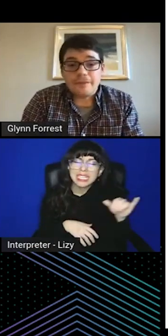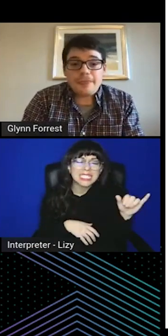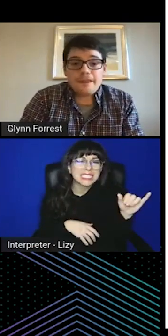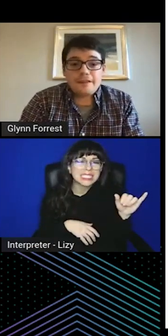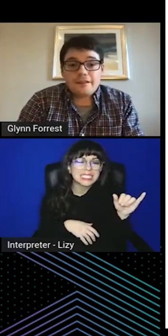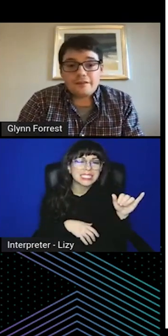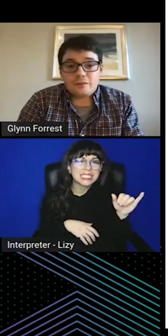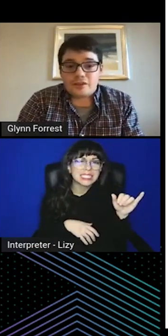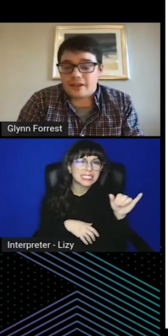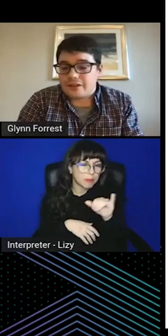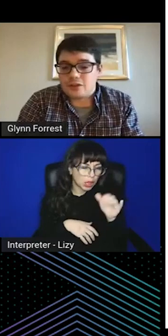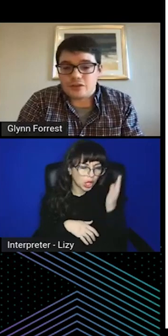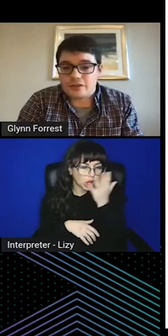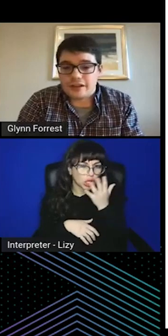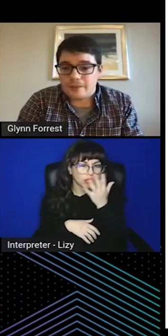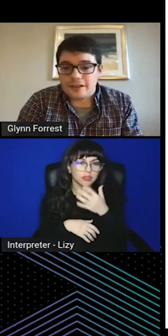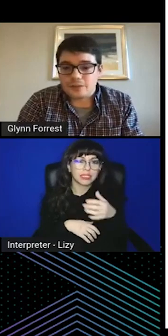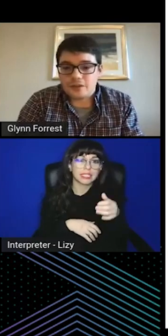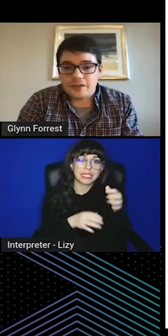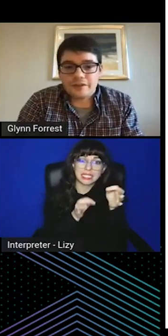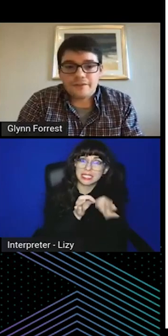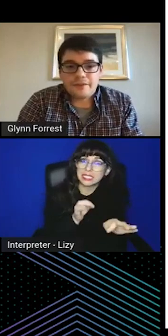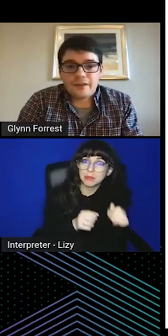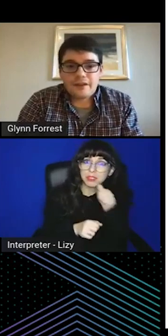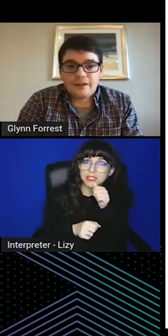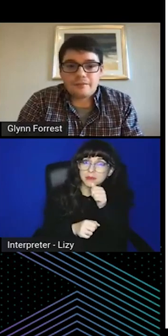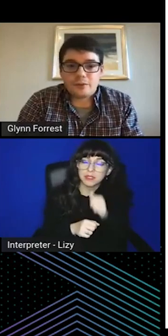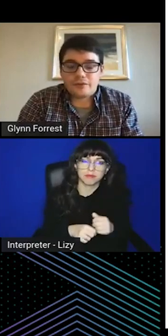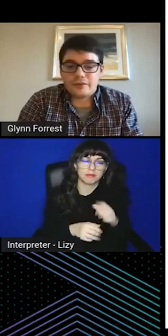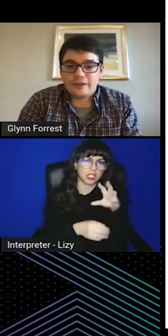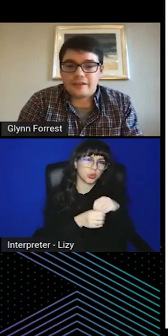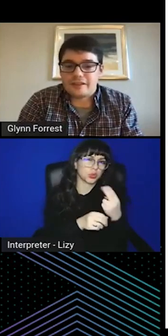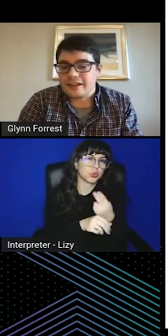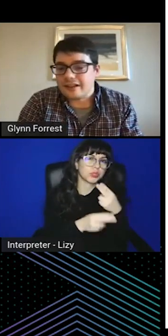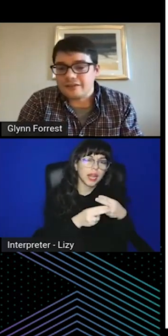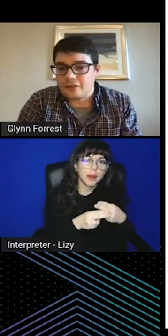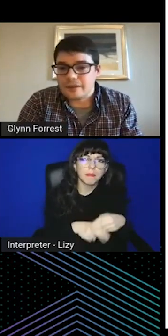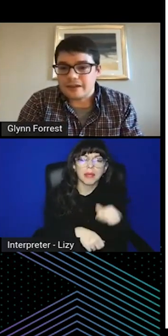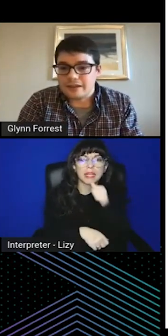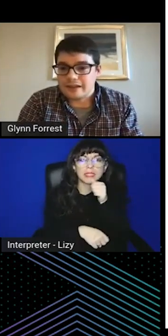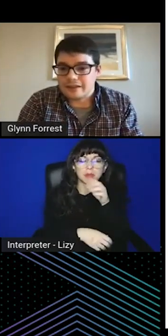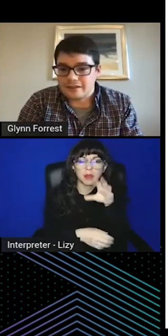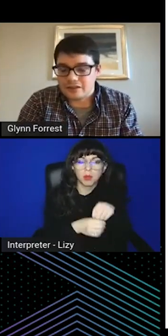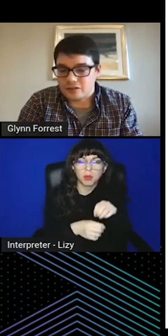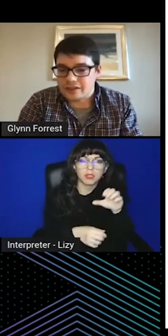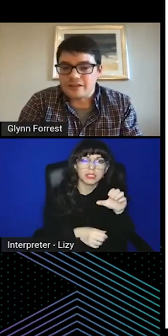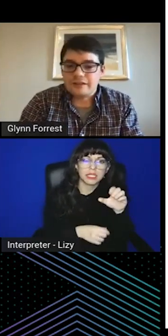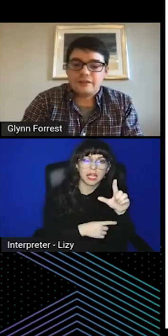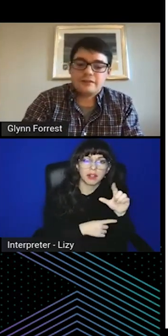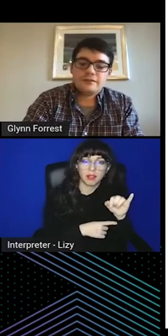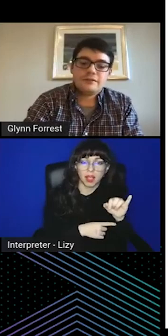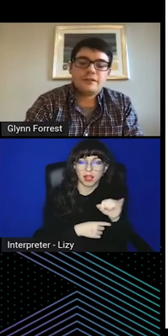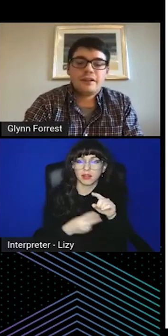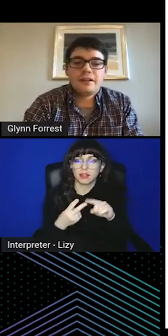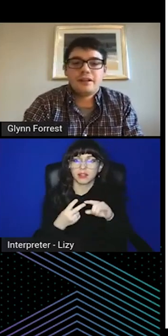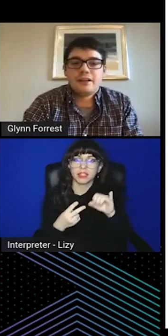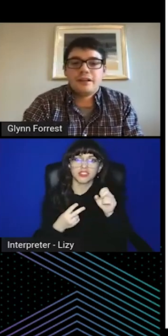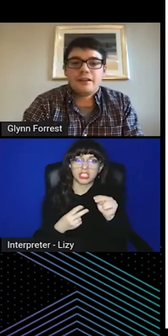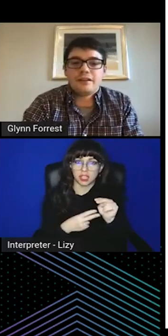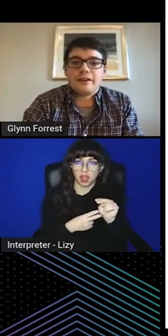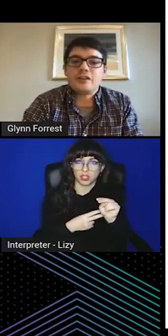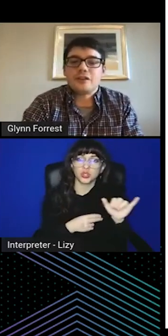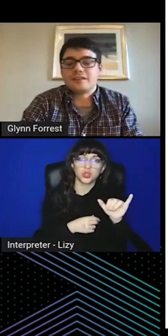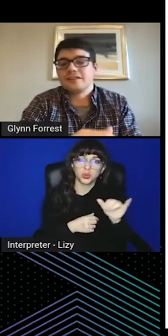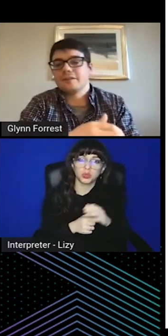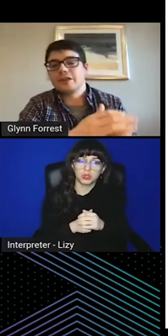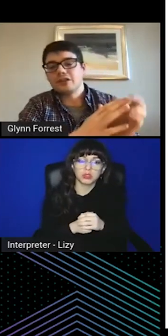secret. We just have a user and a password, both in the CLI format and as JSON.